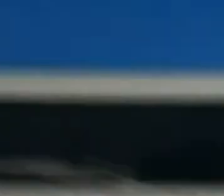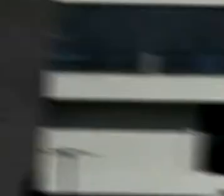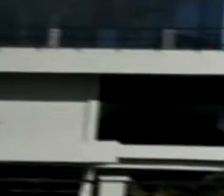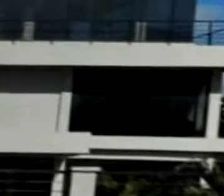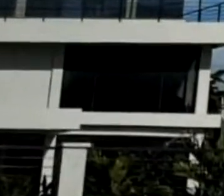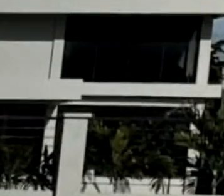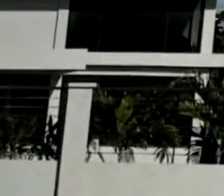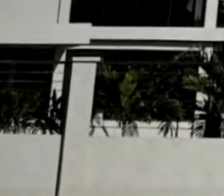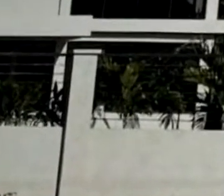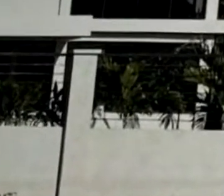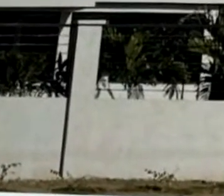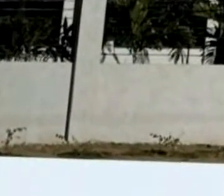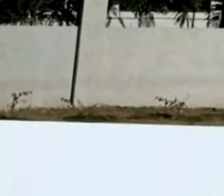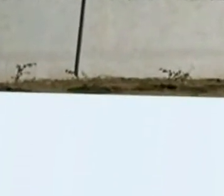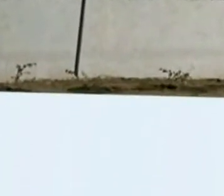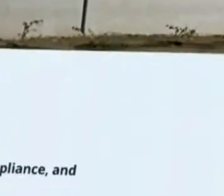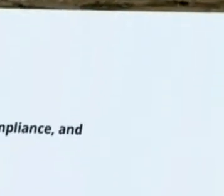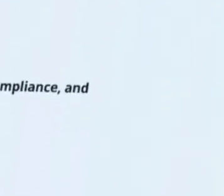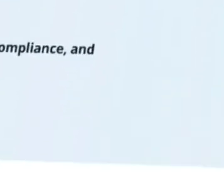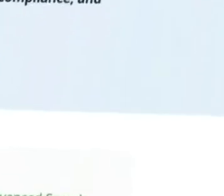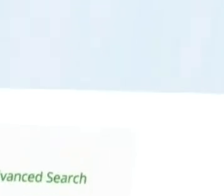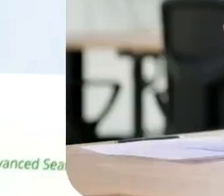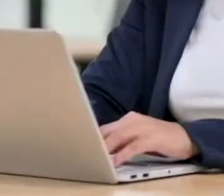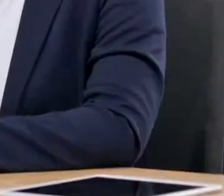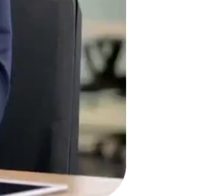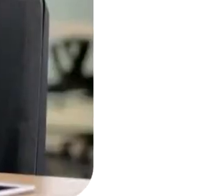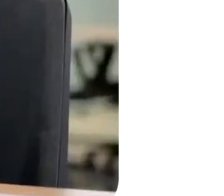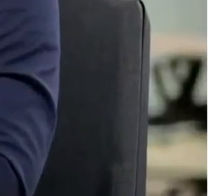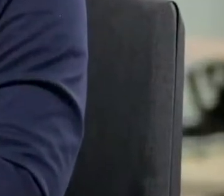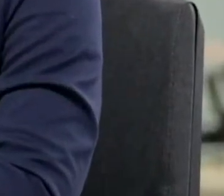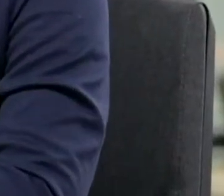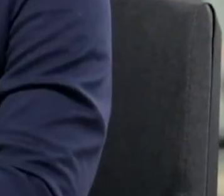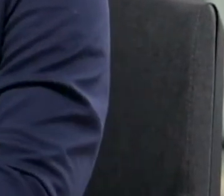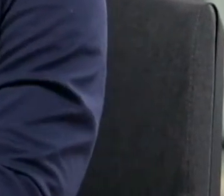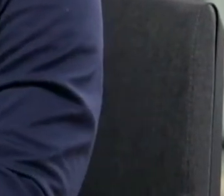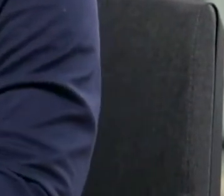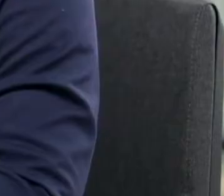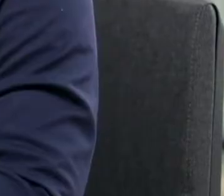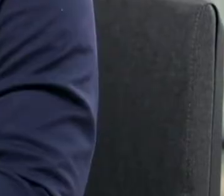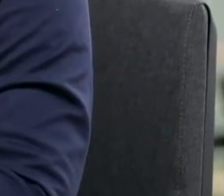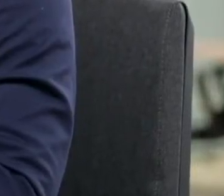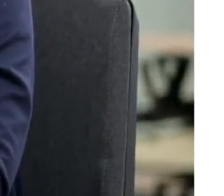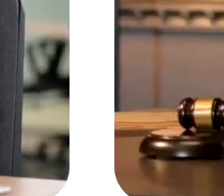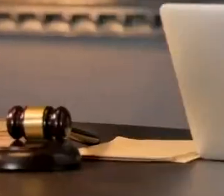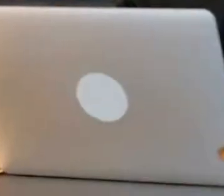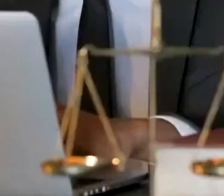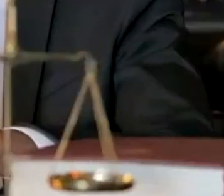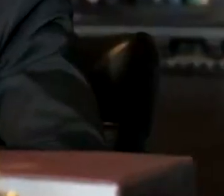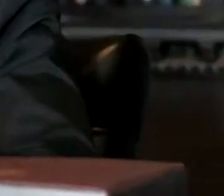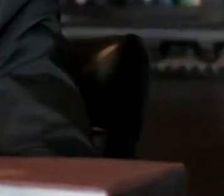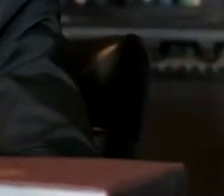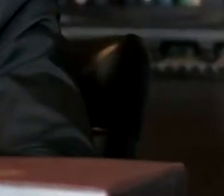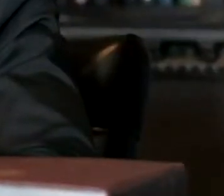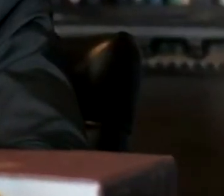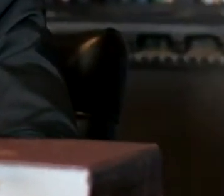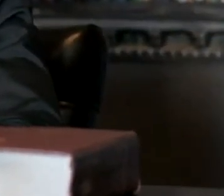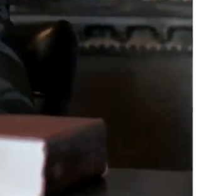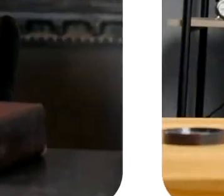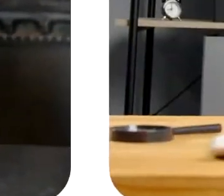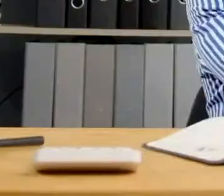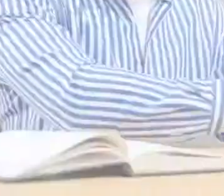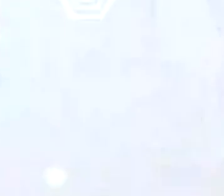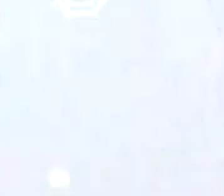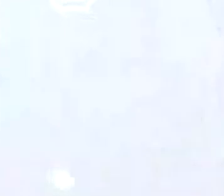Information portal, JLIP. This is your one-stop resource for Jamaican laws. Whether you're just